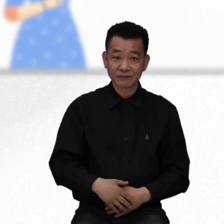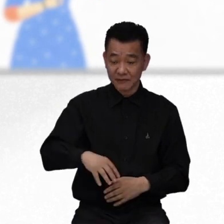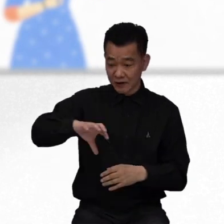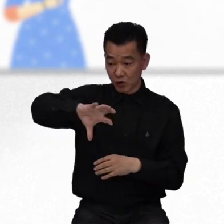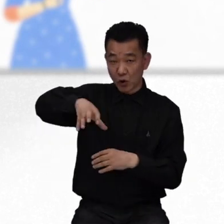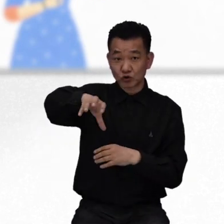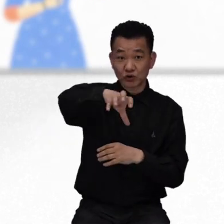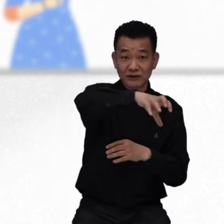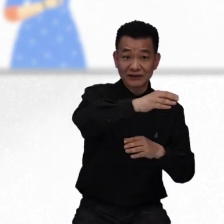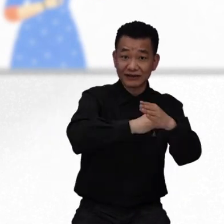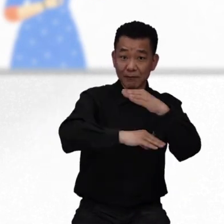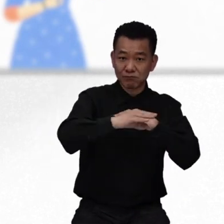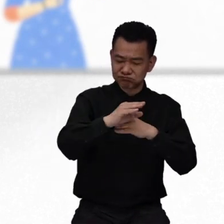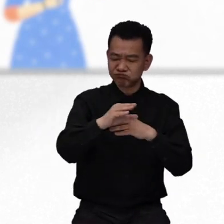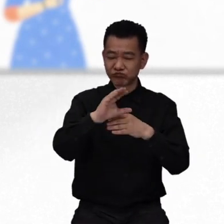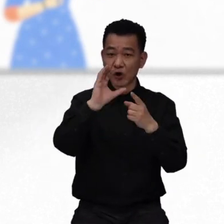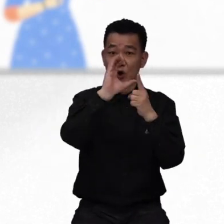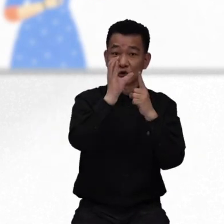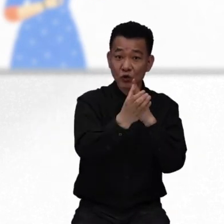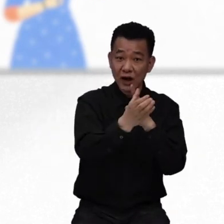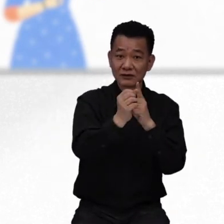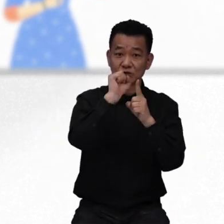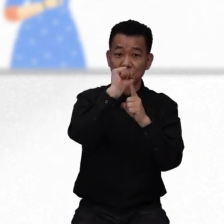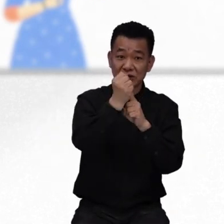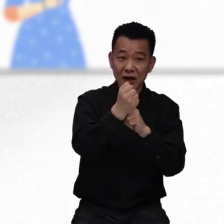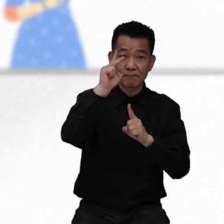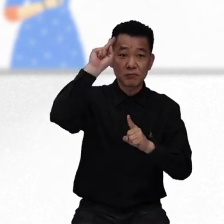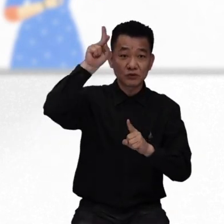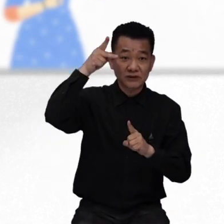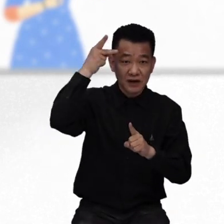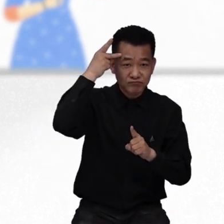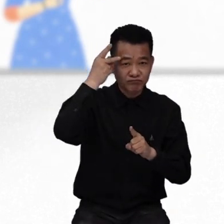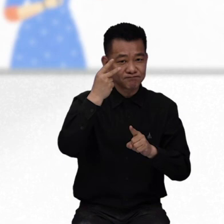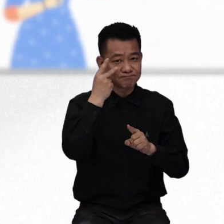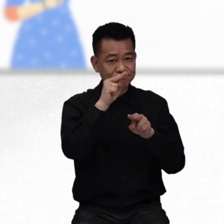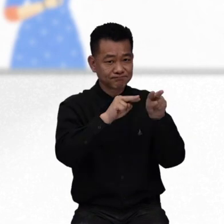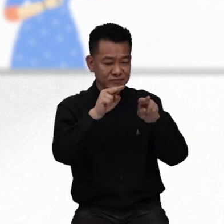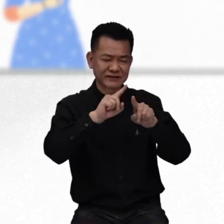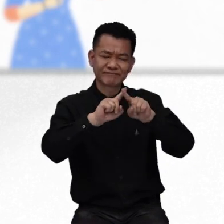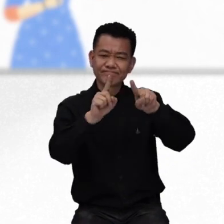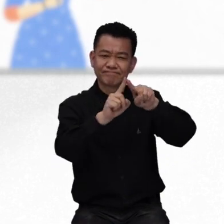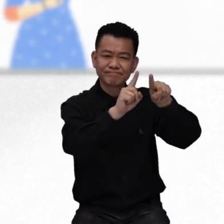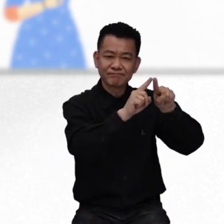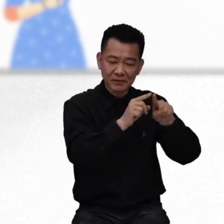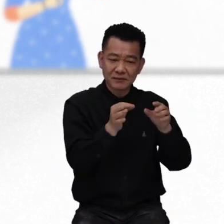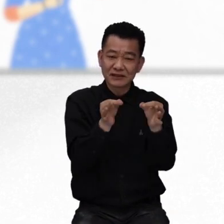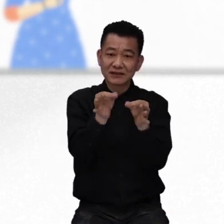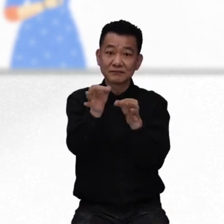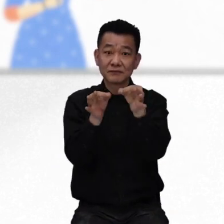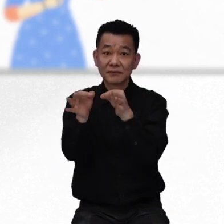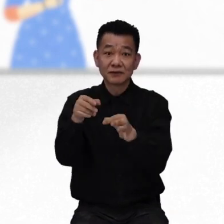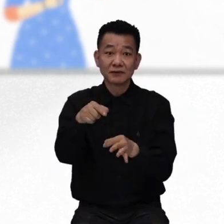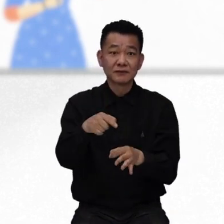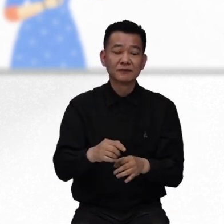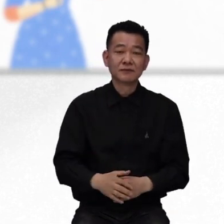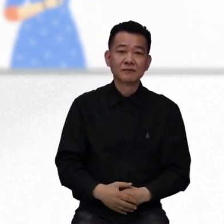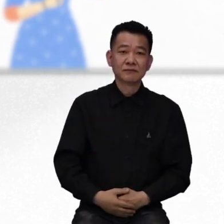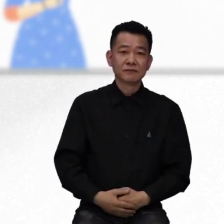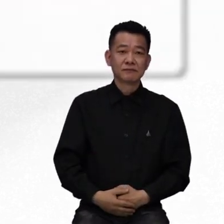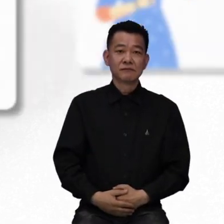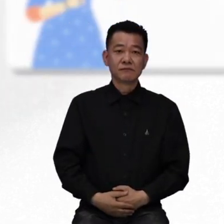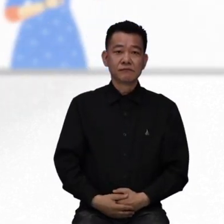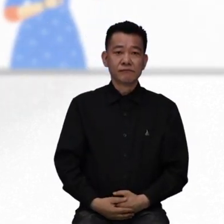disability is defined slightly different according to the culture, society, and policies of each country.